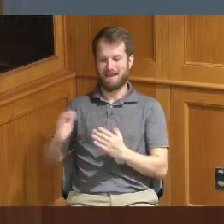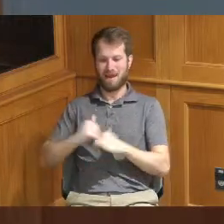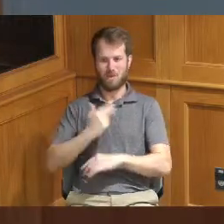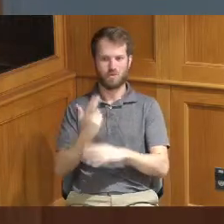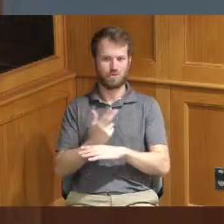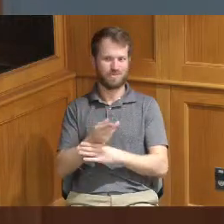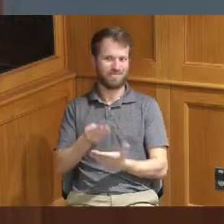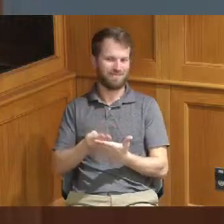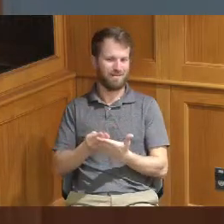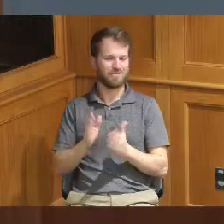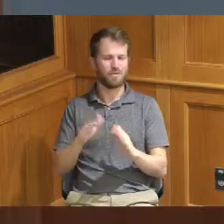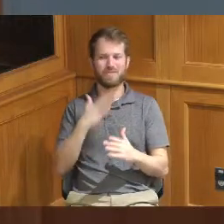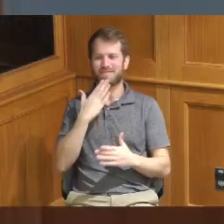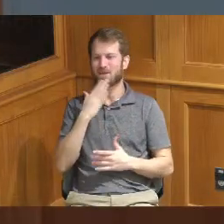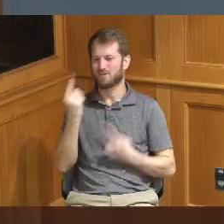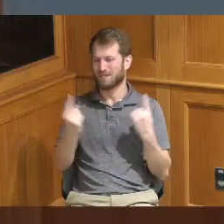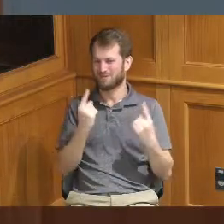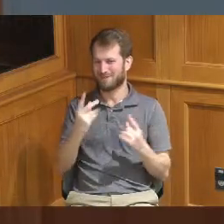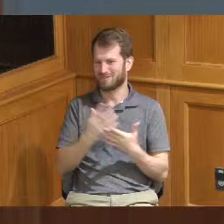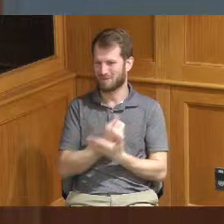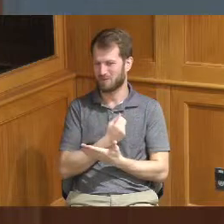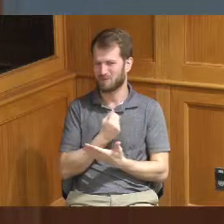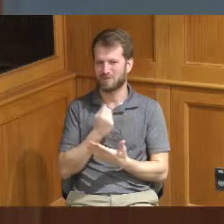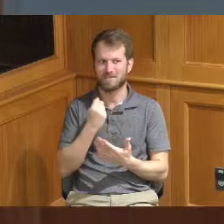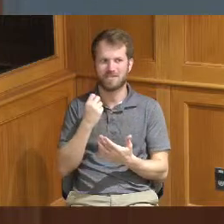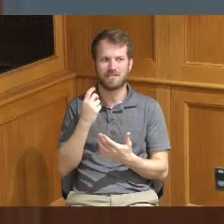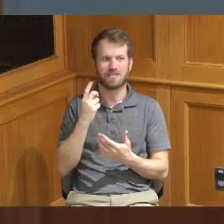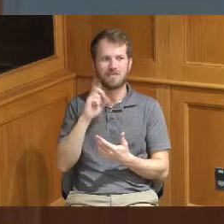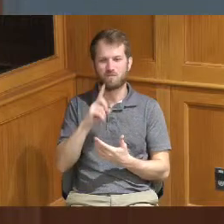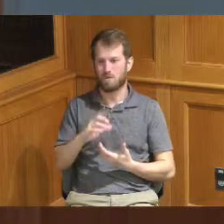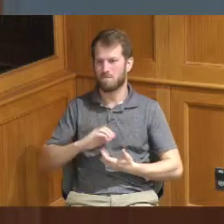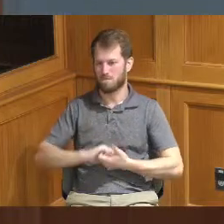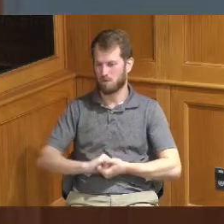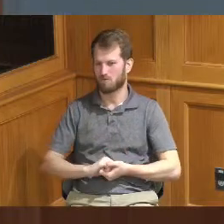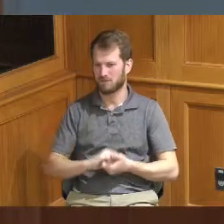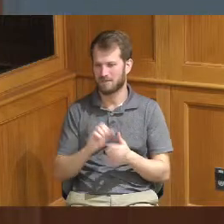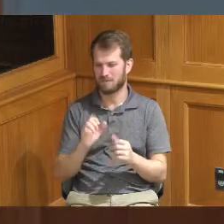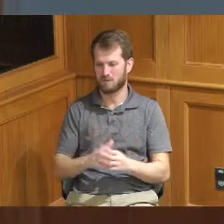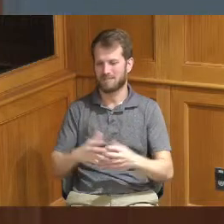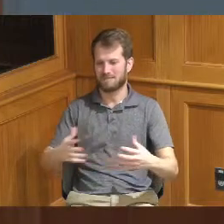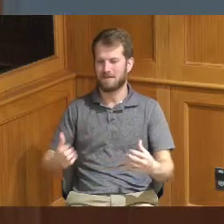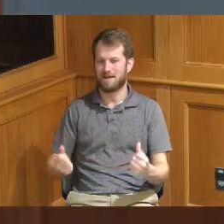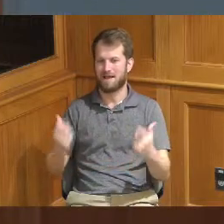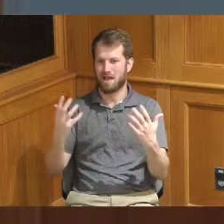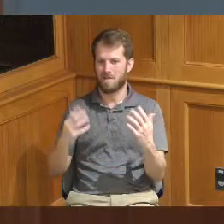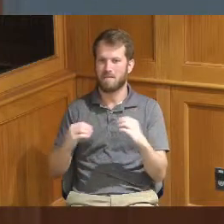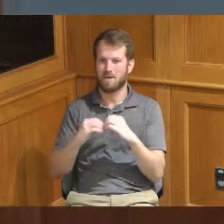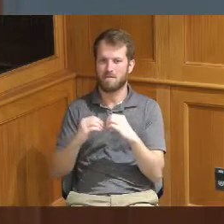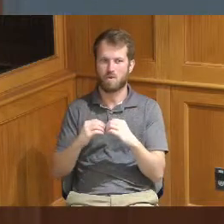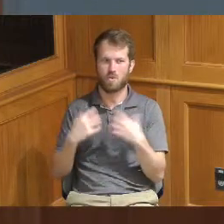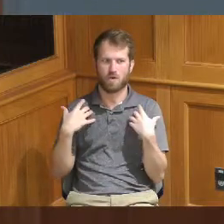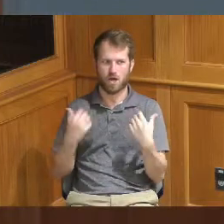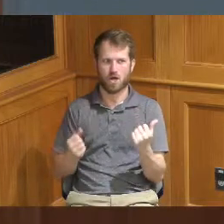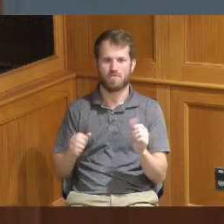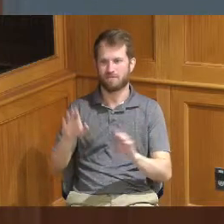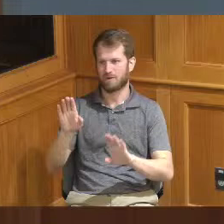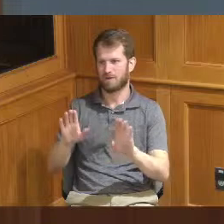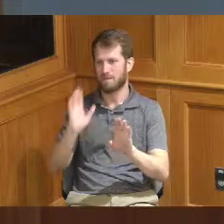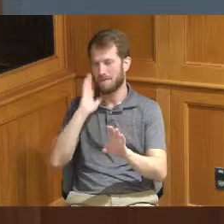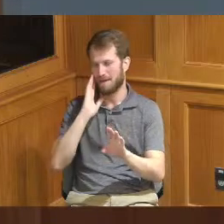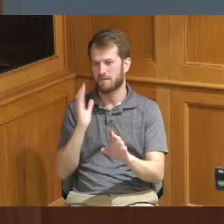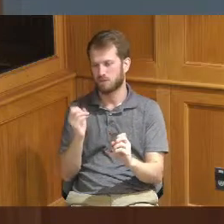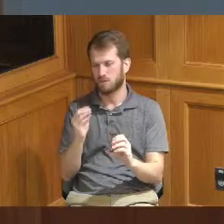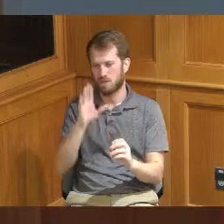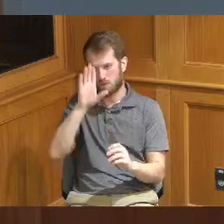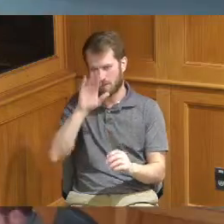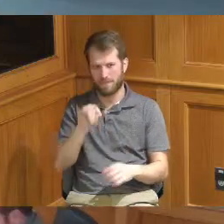thank you for the consideration and opportunity for the partnership to expand the number of recovery beds, because we know it's needed. So. Thank you. You